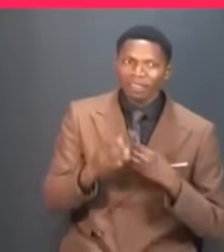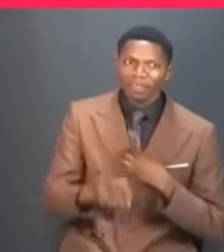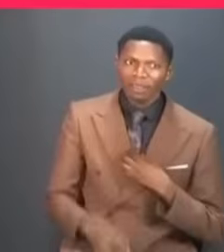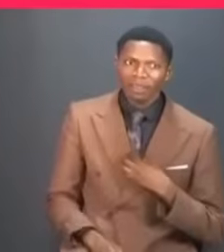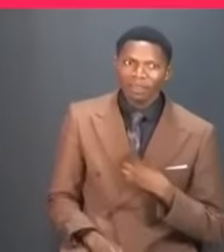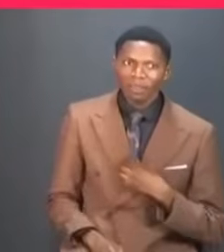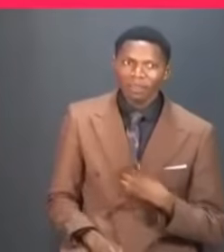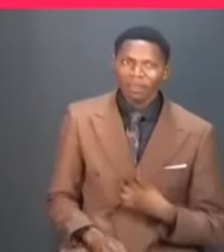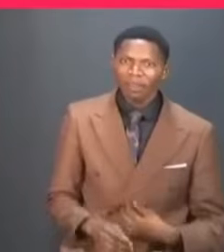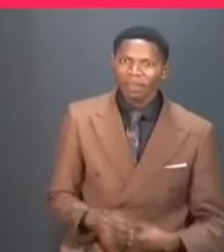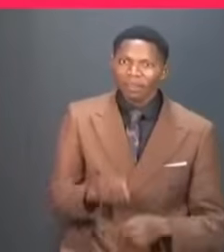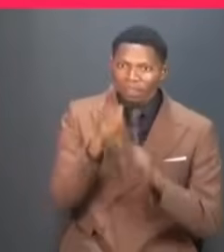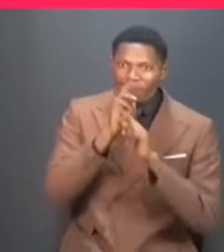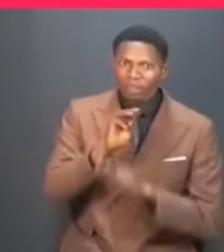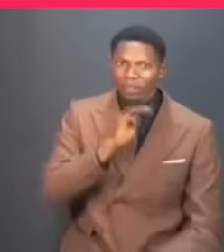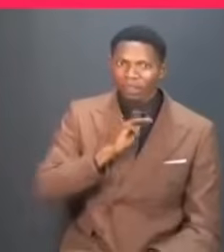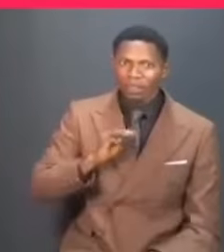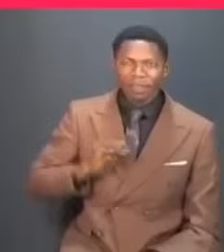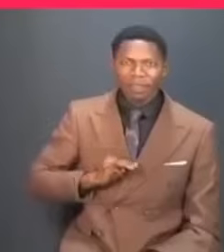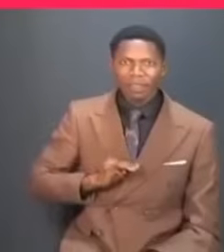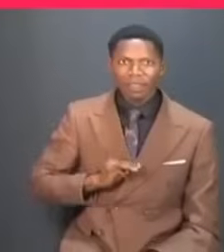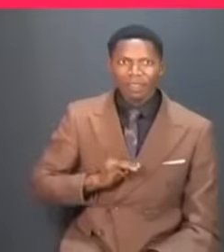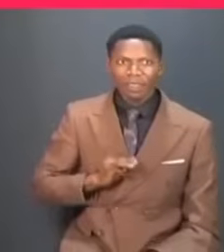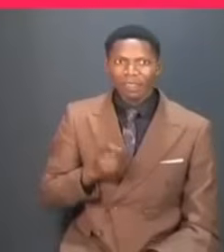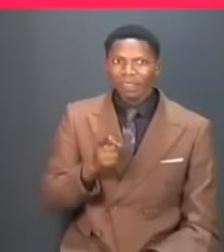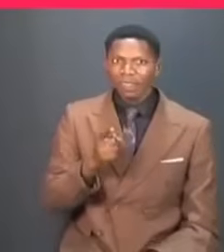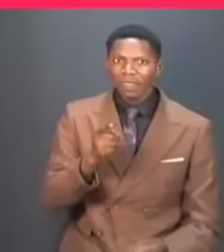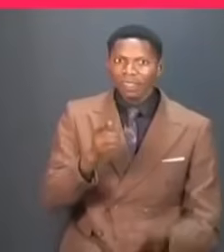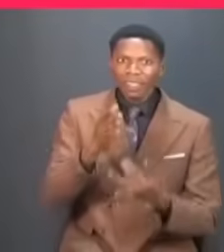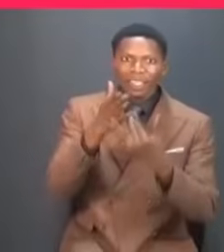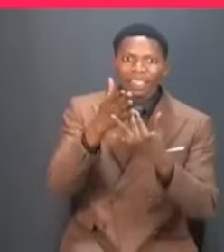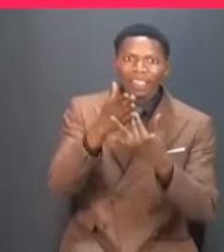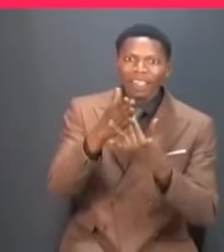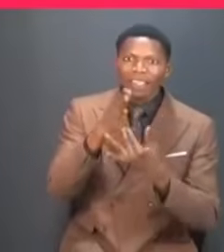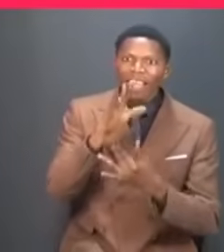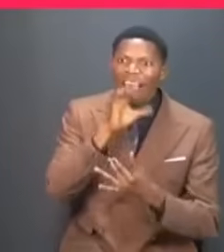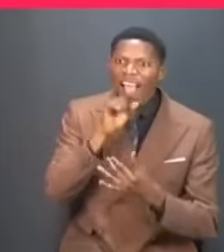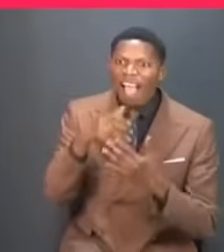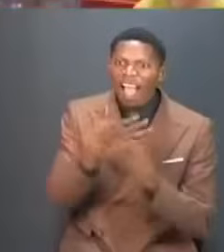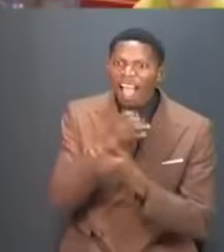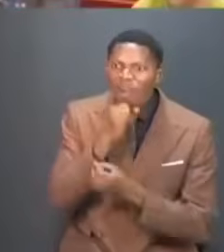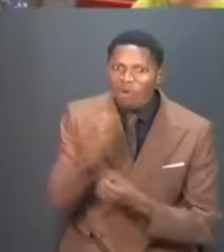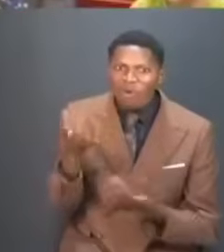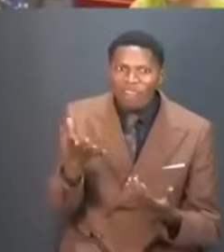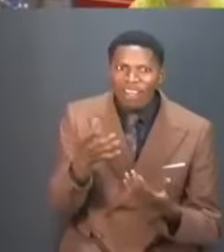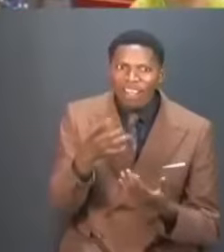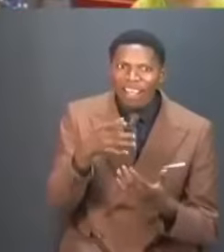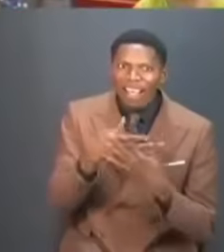Oh, honorable member. Mr. Speaker. Can you share your age with us?